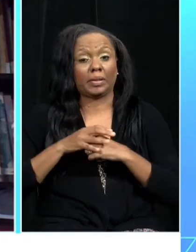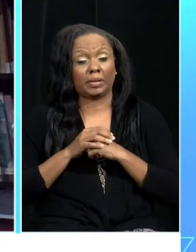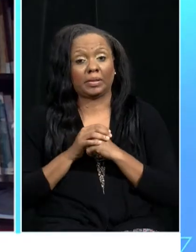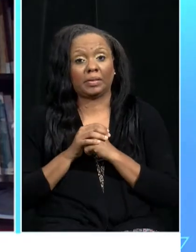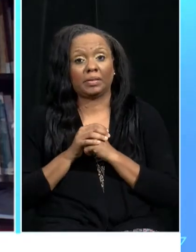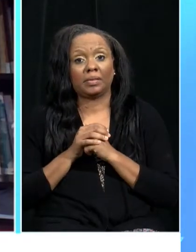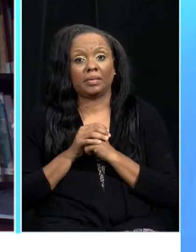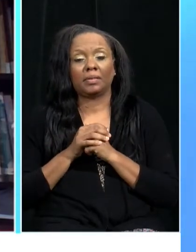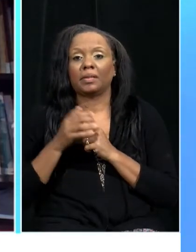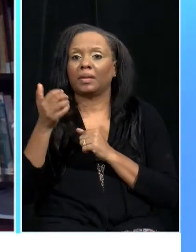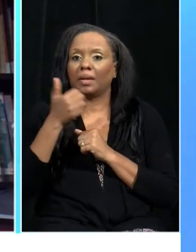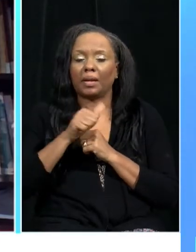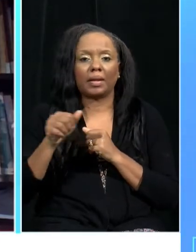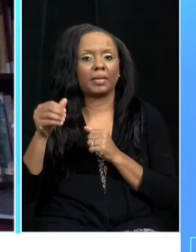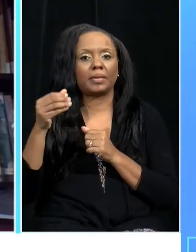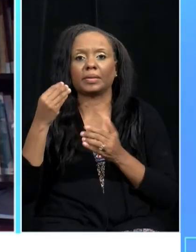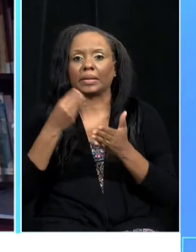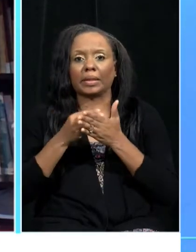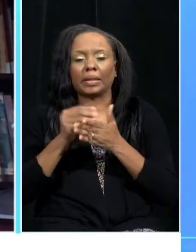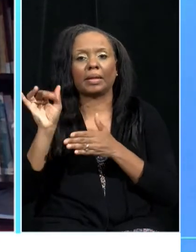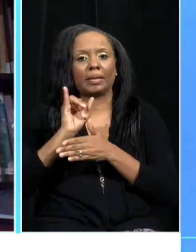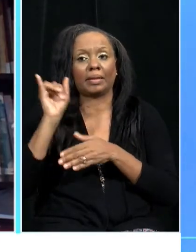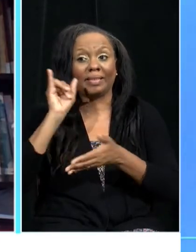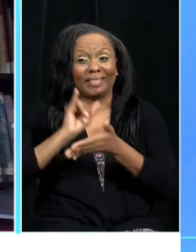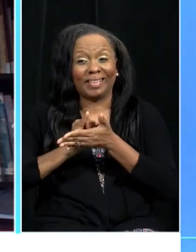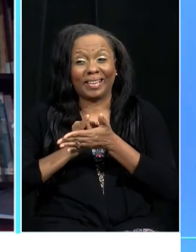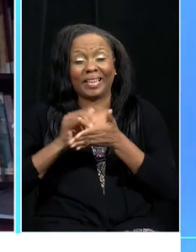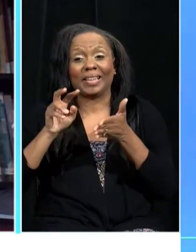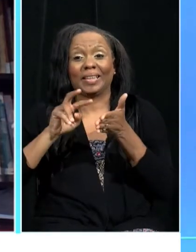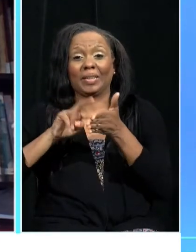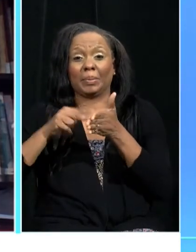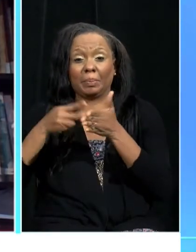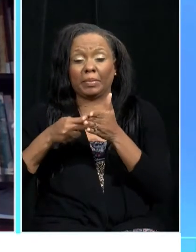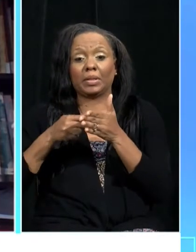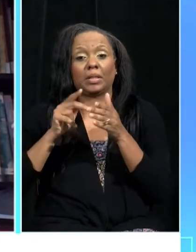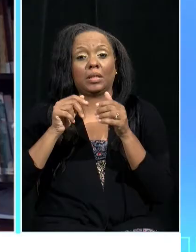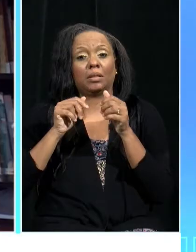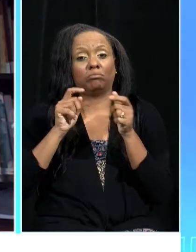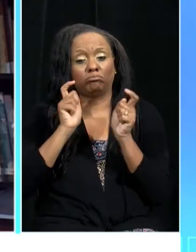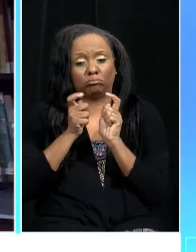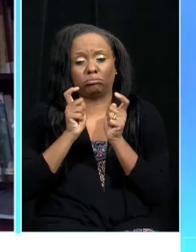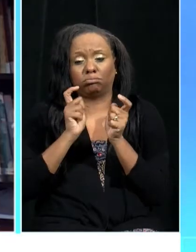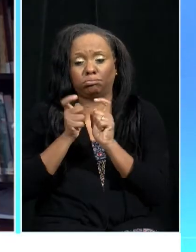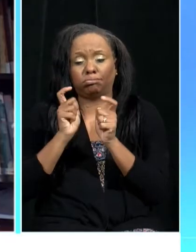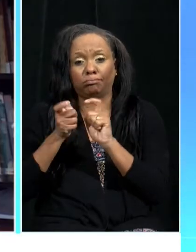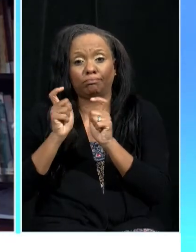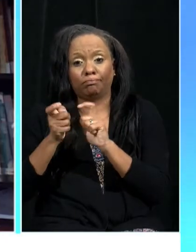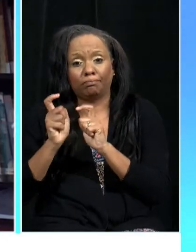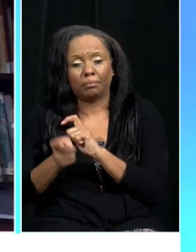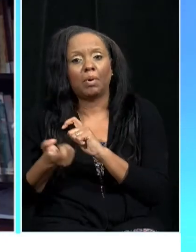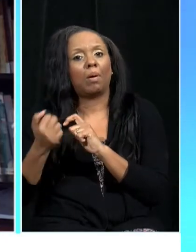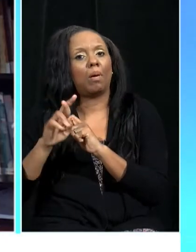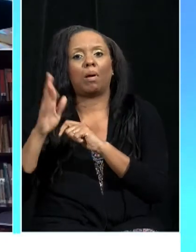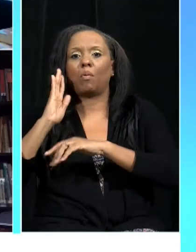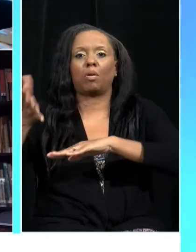any fund like that will periodically need reform or it will run out of cash.